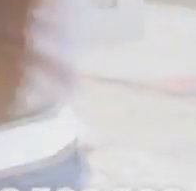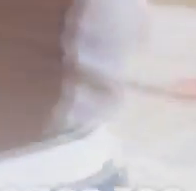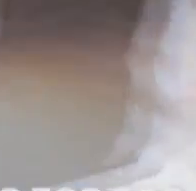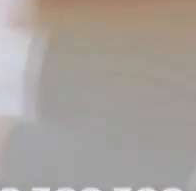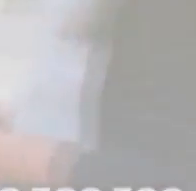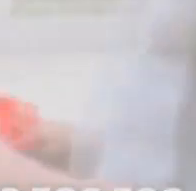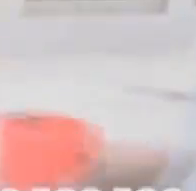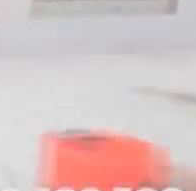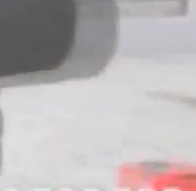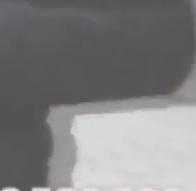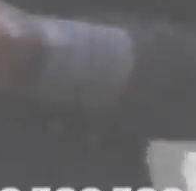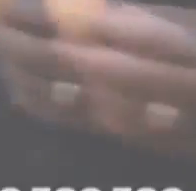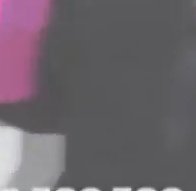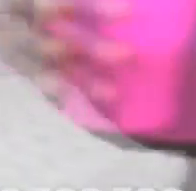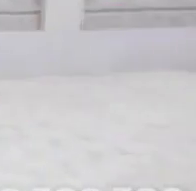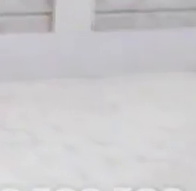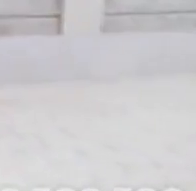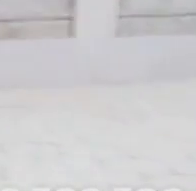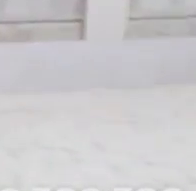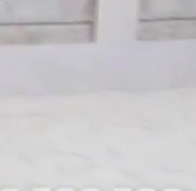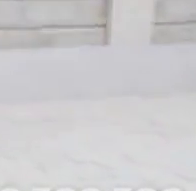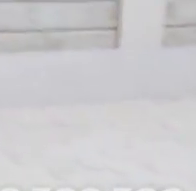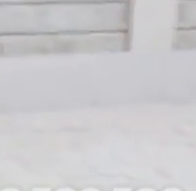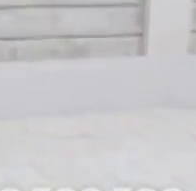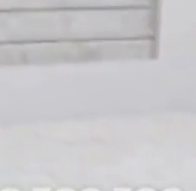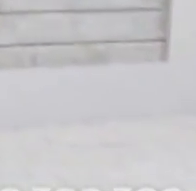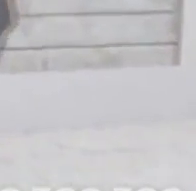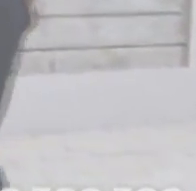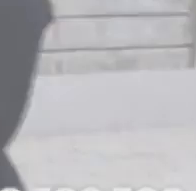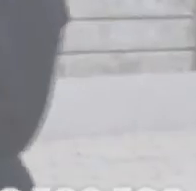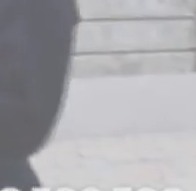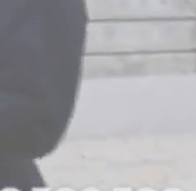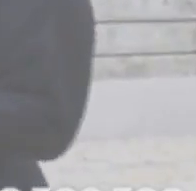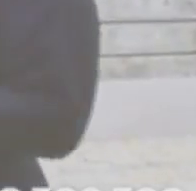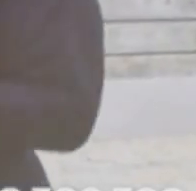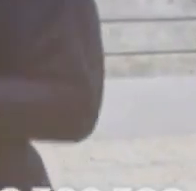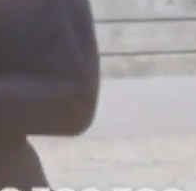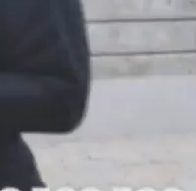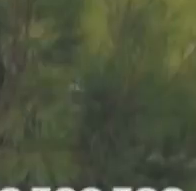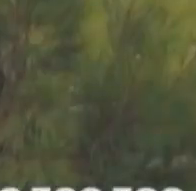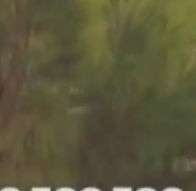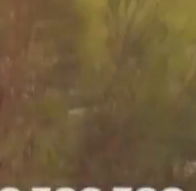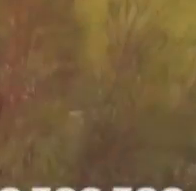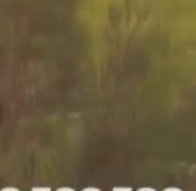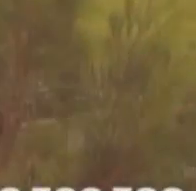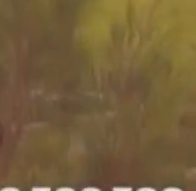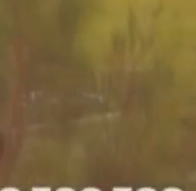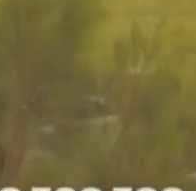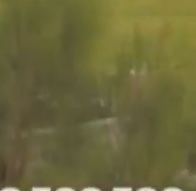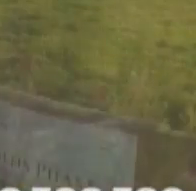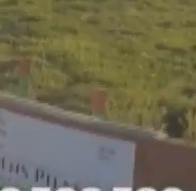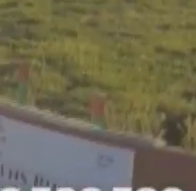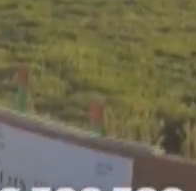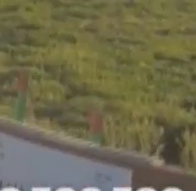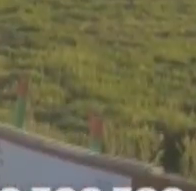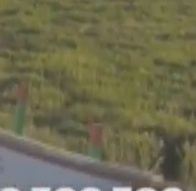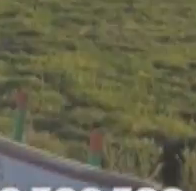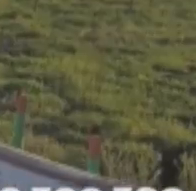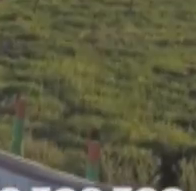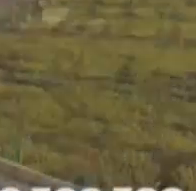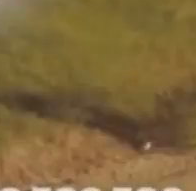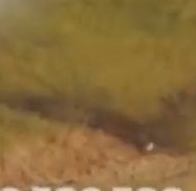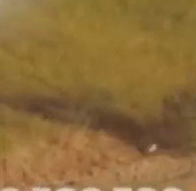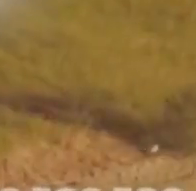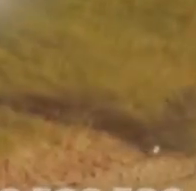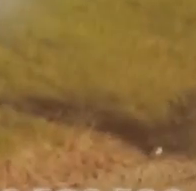Every day, we endeavor to provide you with the best real estate solutions. Own your dream home at Victory